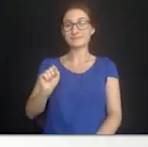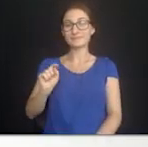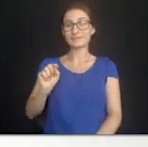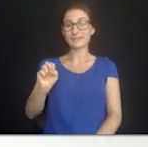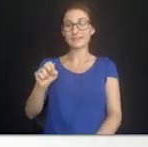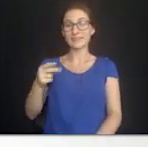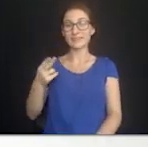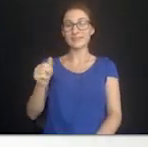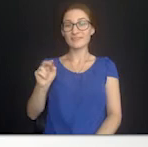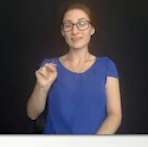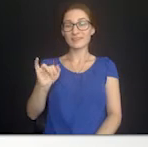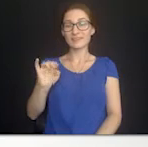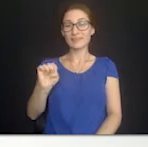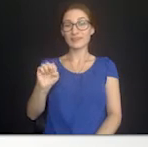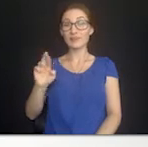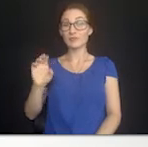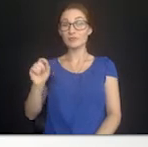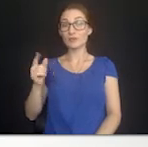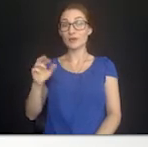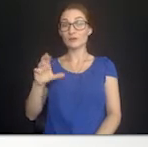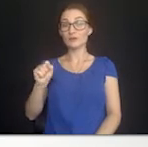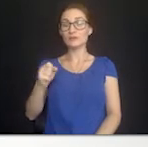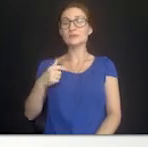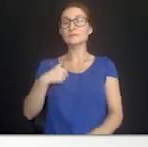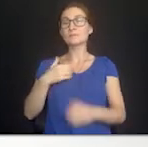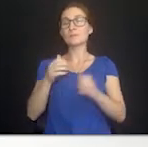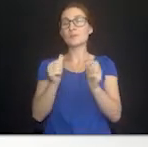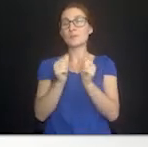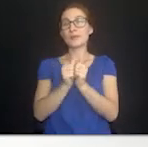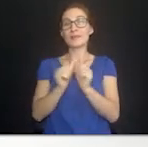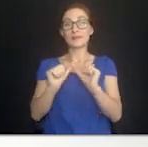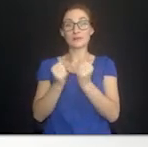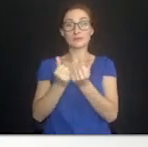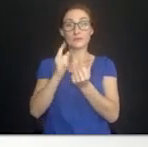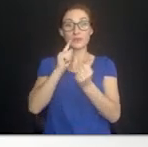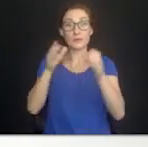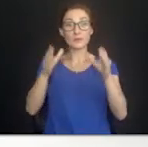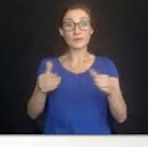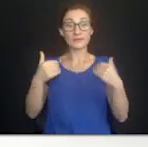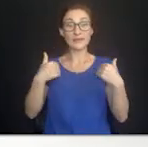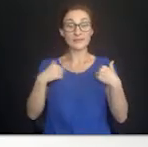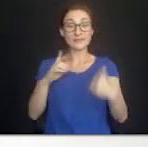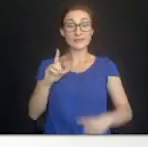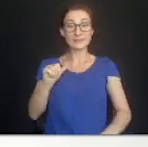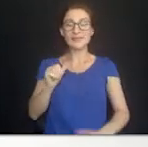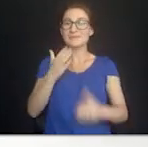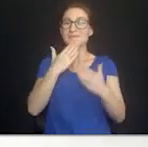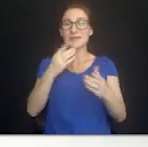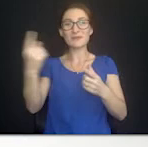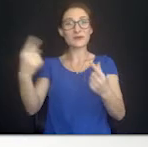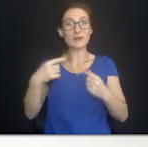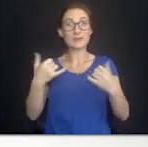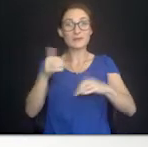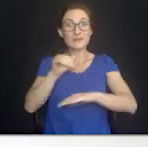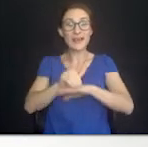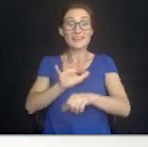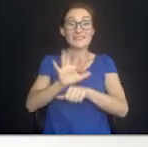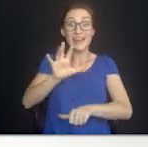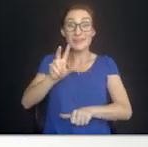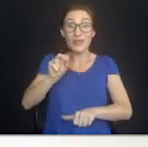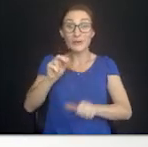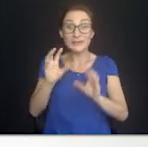Hi, my name is Stephanie Rogers, and I'm with the Agency for Persons with Disabilities. Thank you for joining us this evening, a 5:30